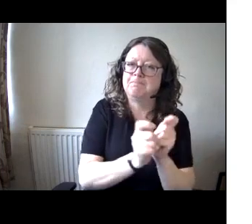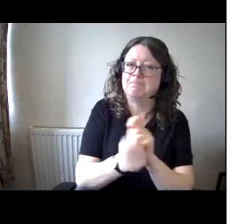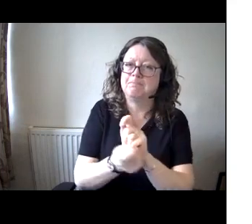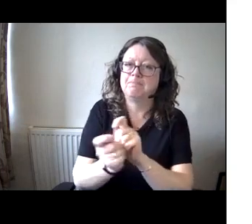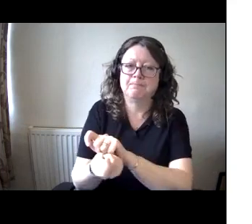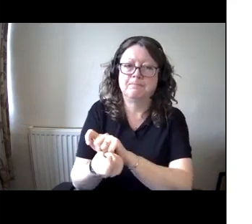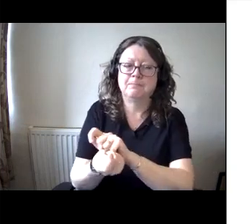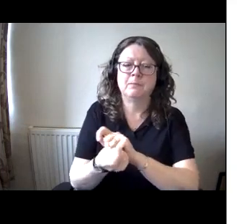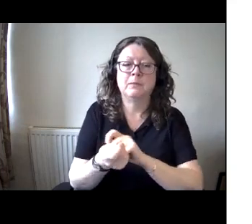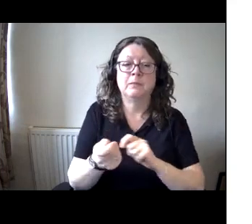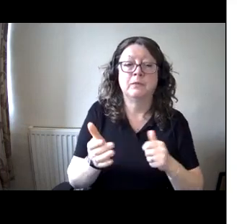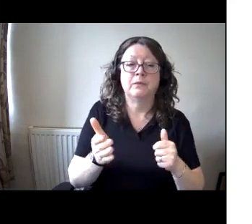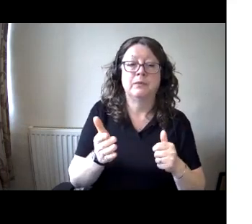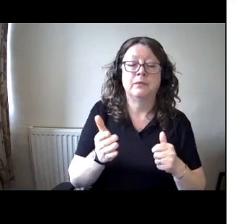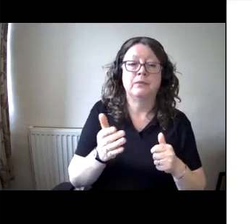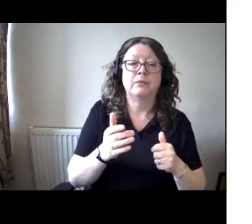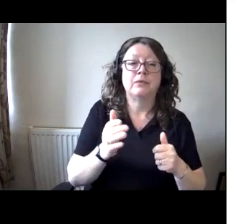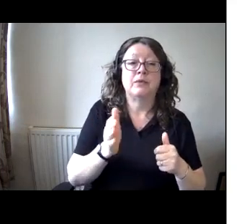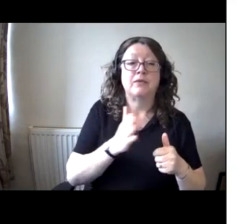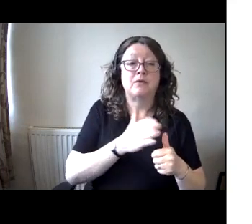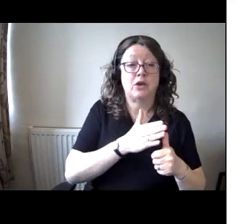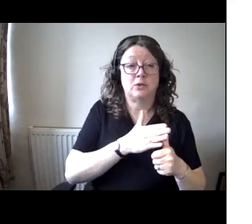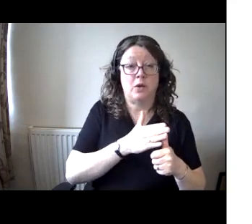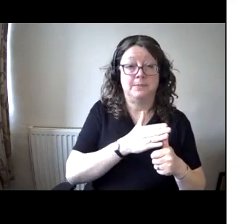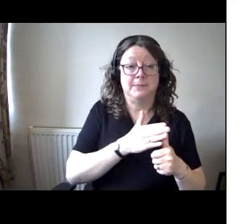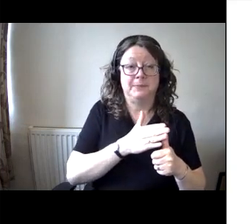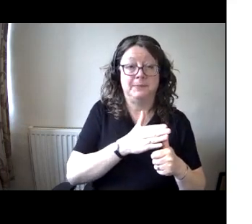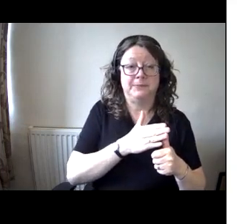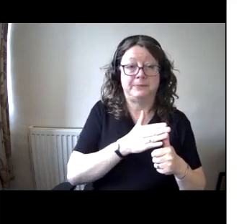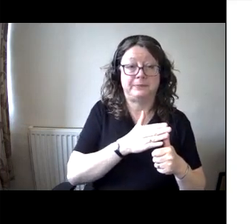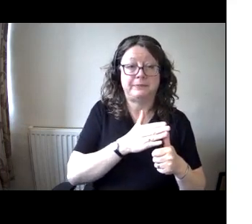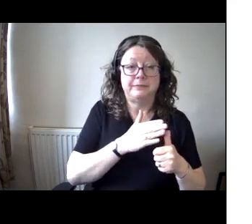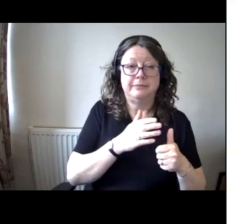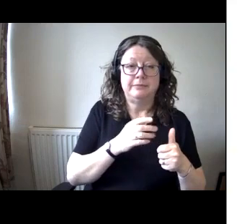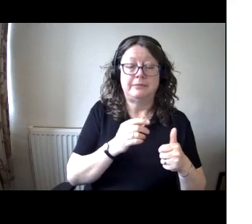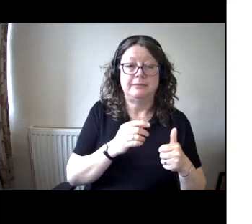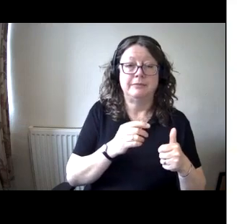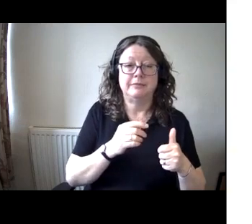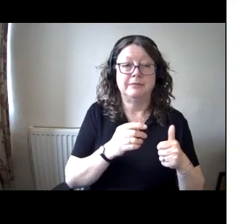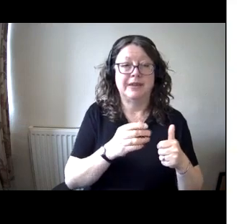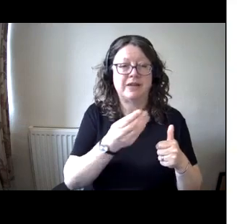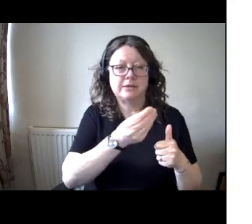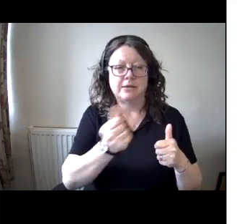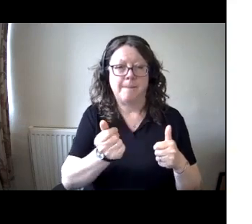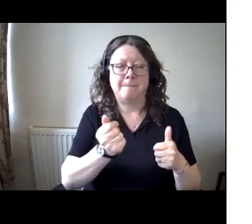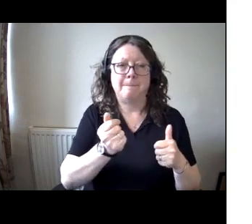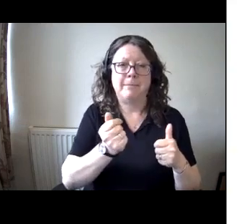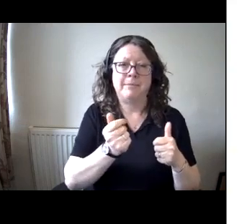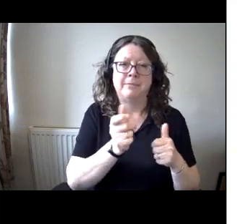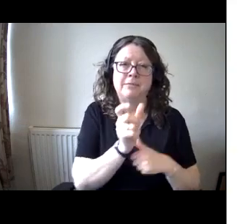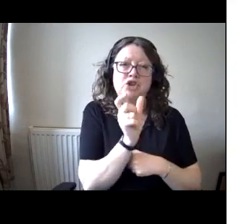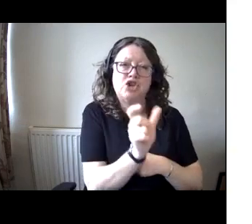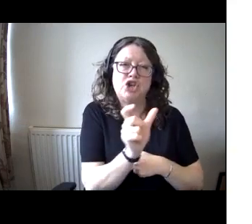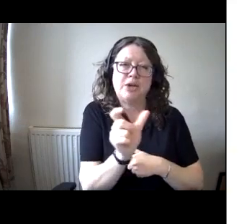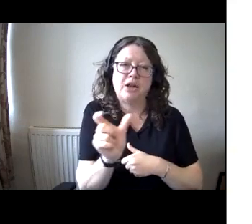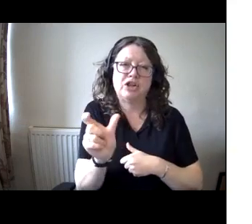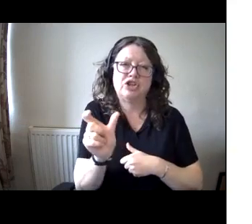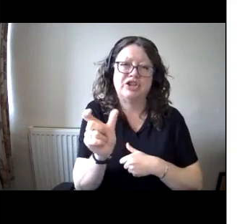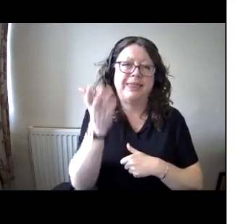So up here we have some of the terminology that's been used to describe